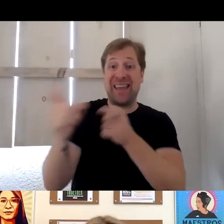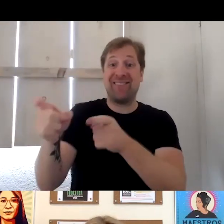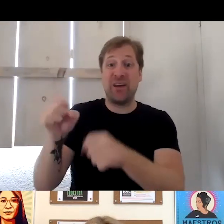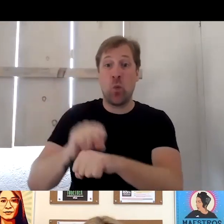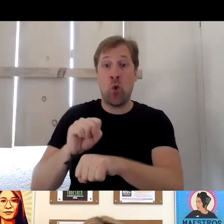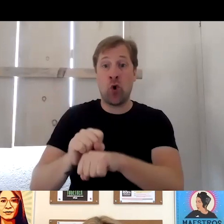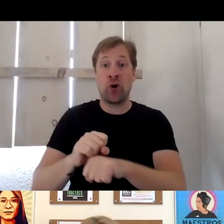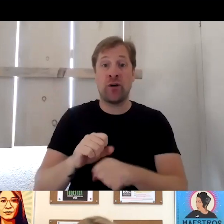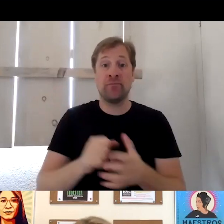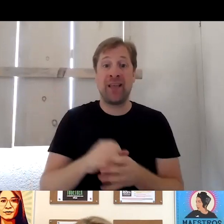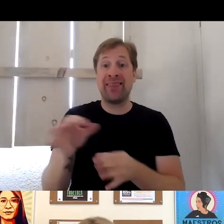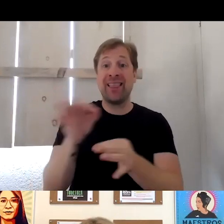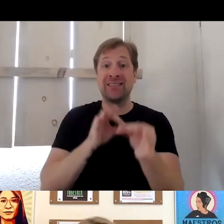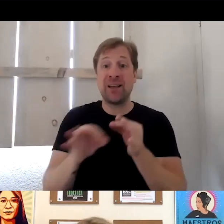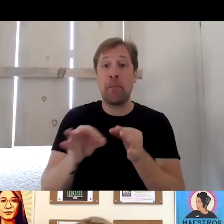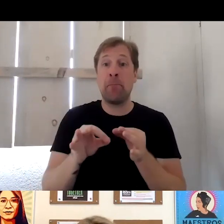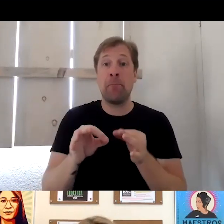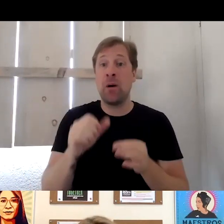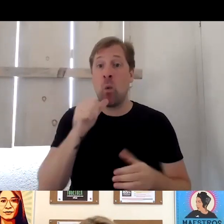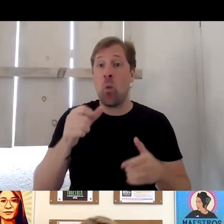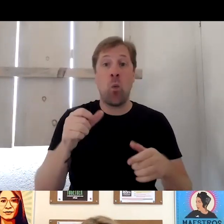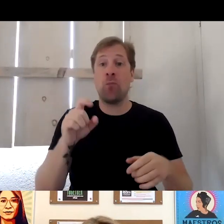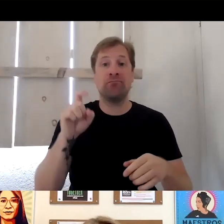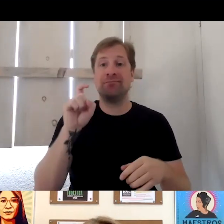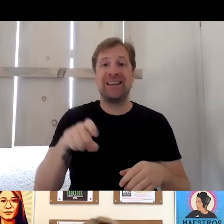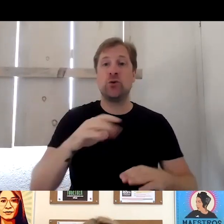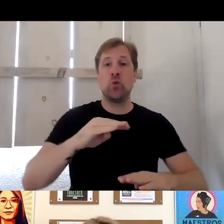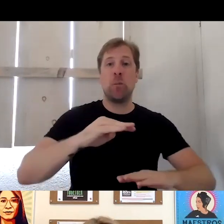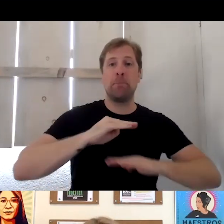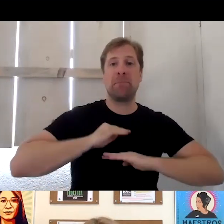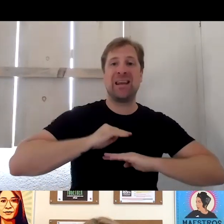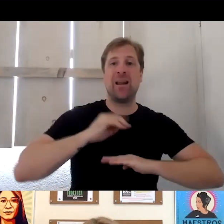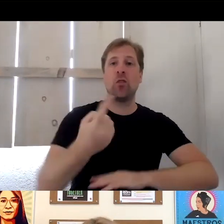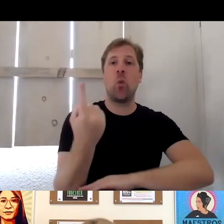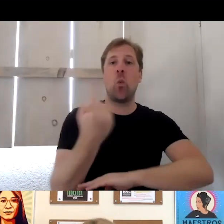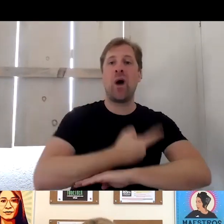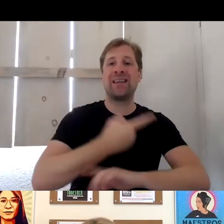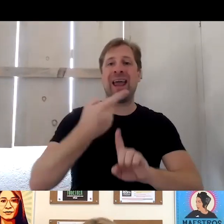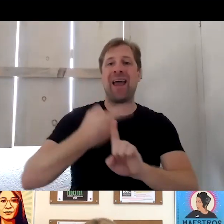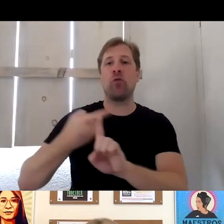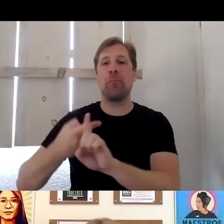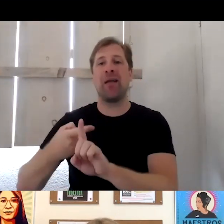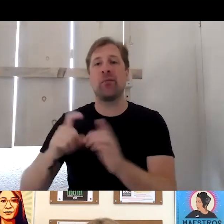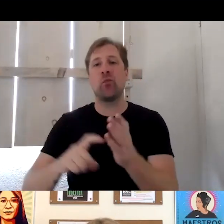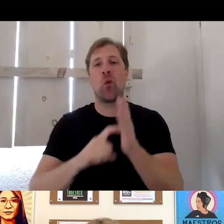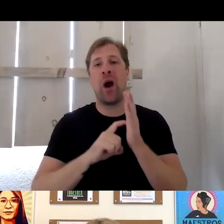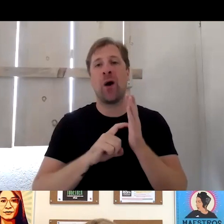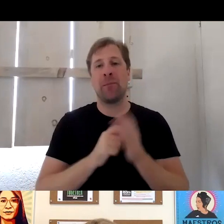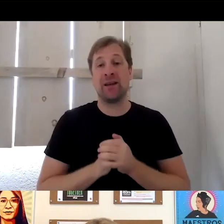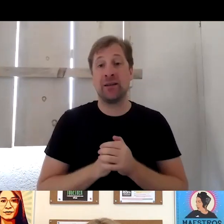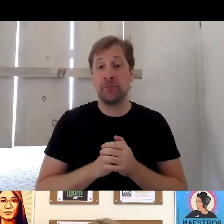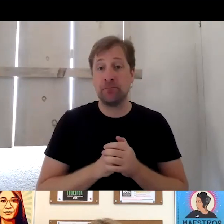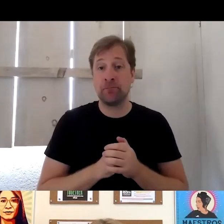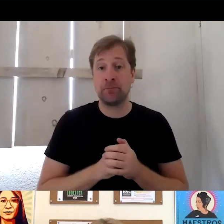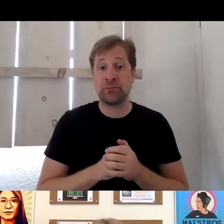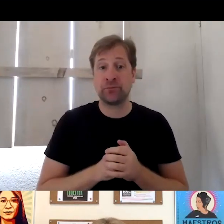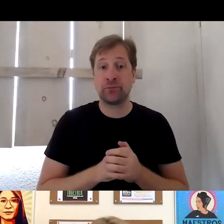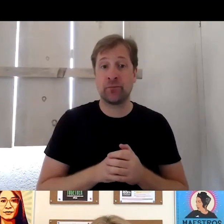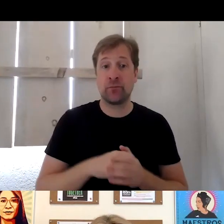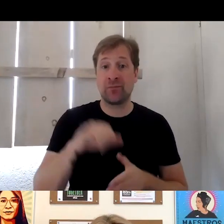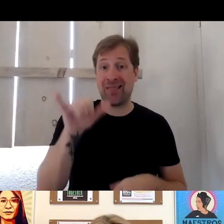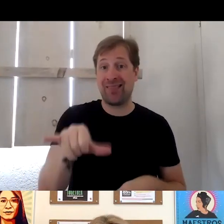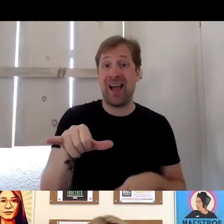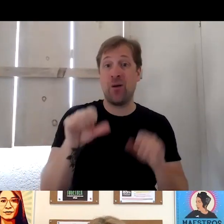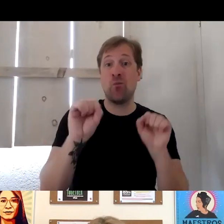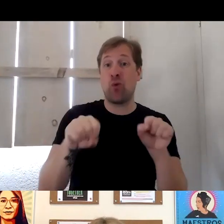will be given will not have to meet the 1 day a month threshold, which would probably be